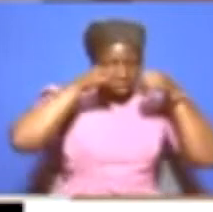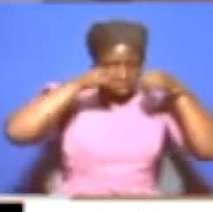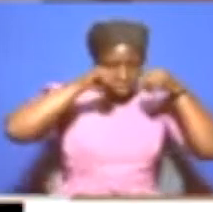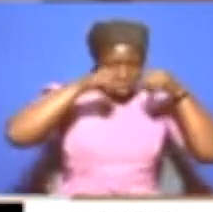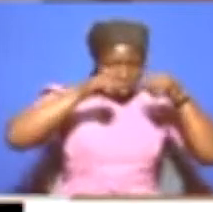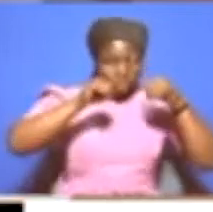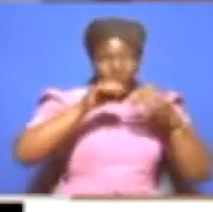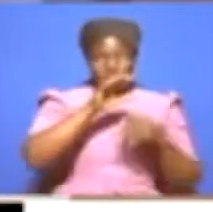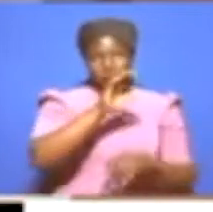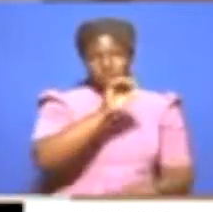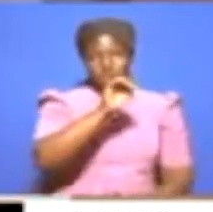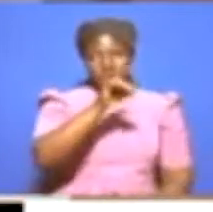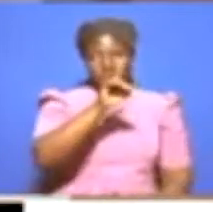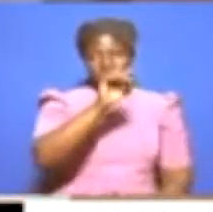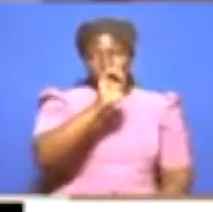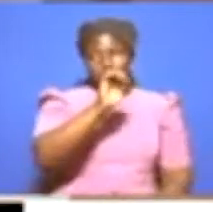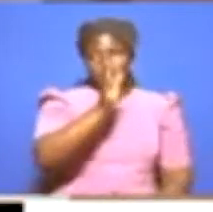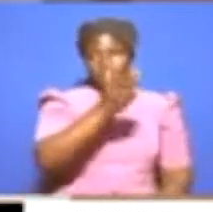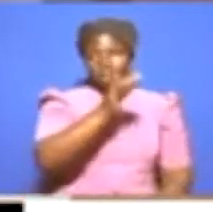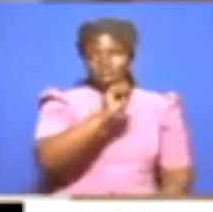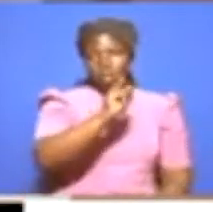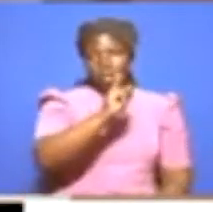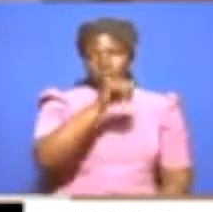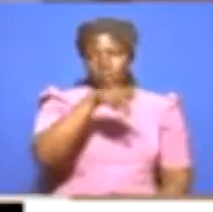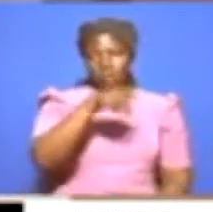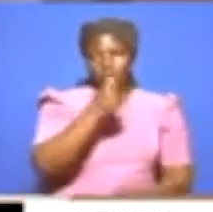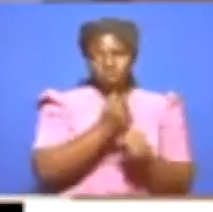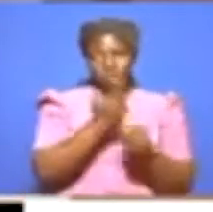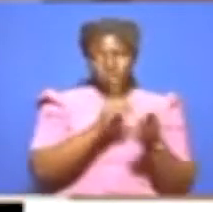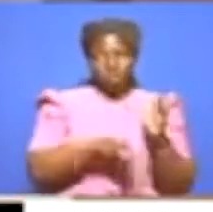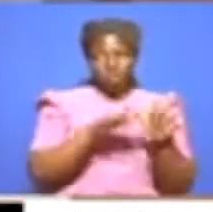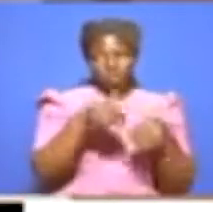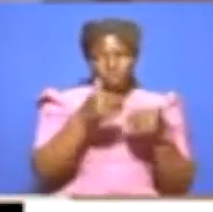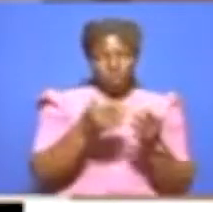IP are doing, or rather